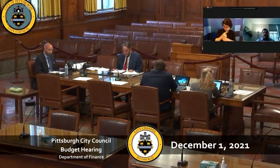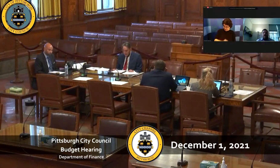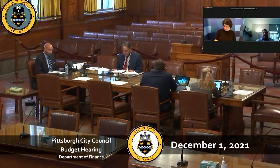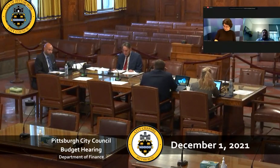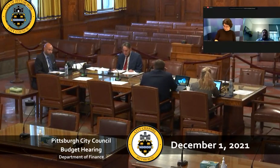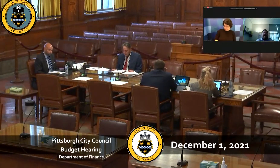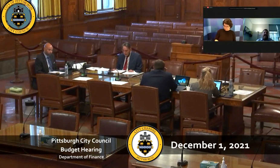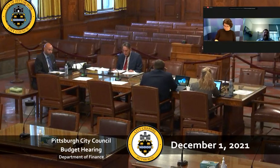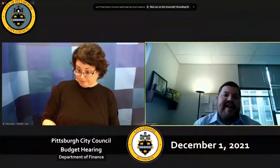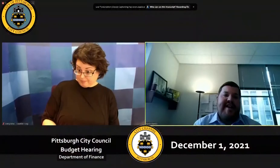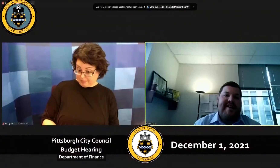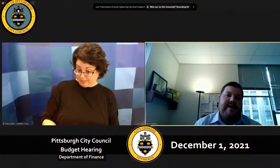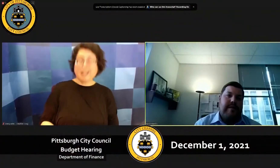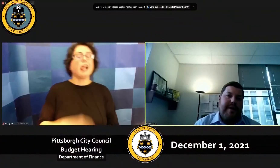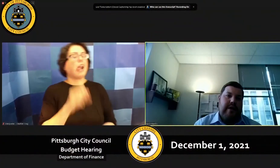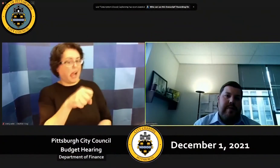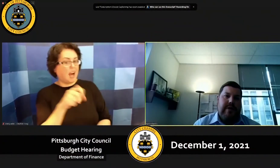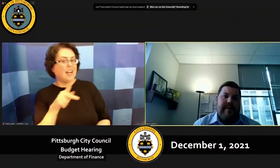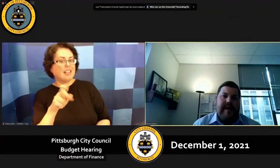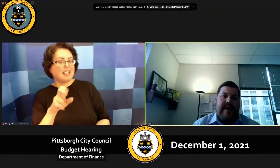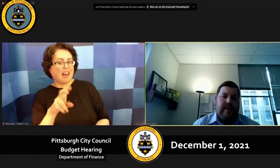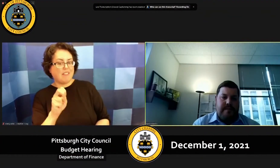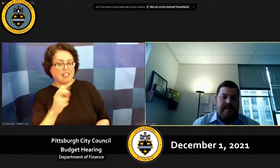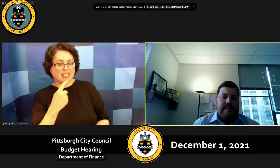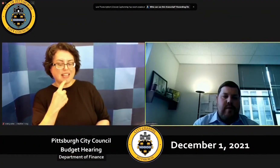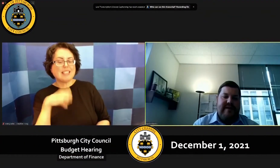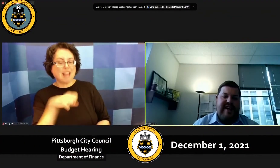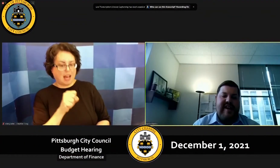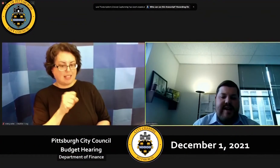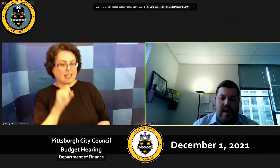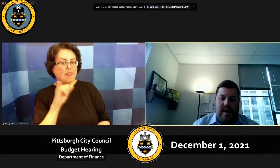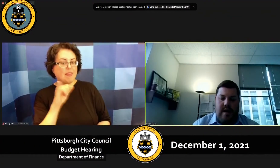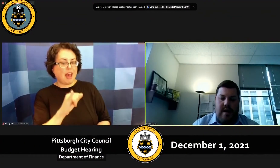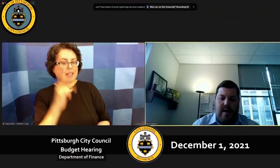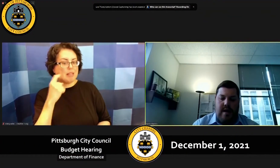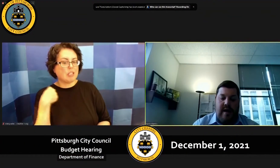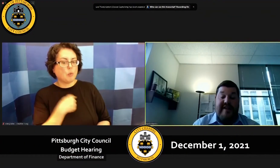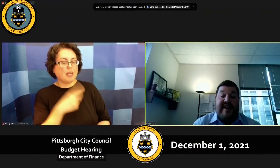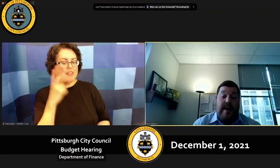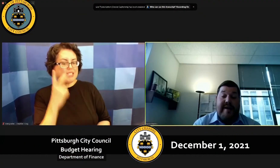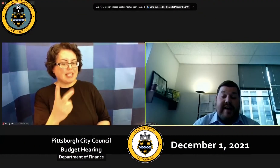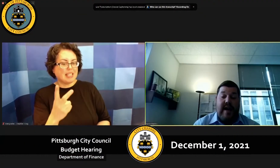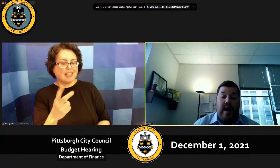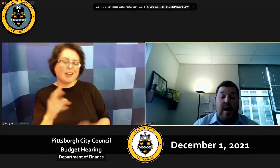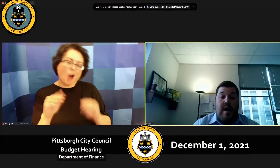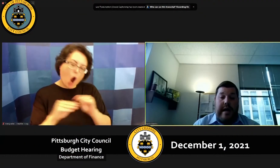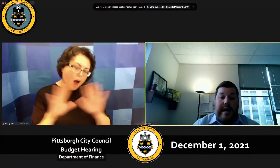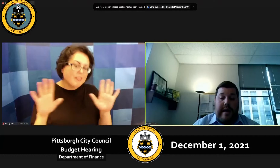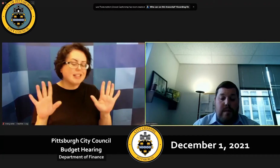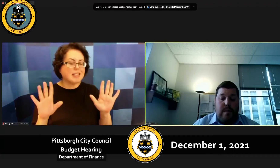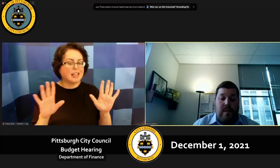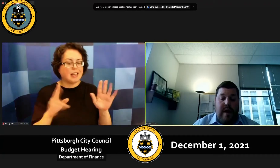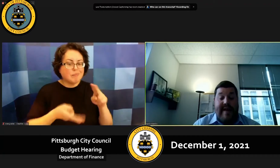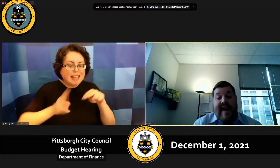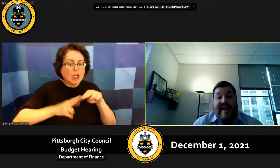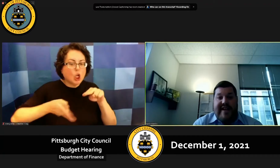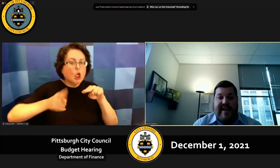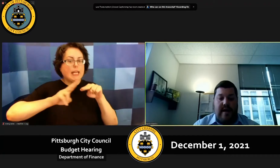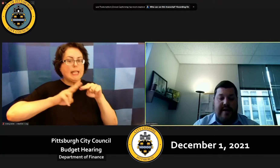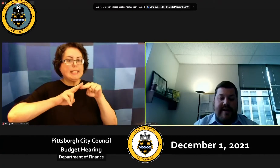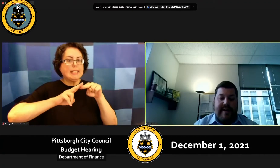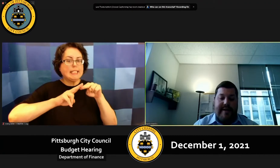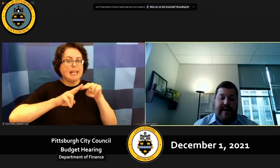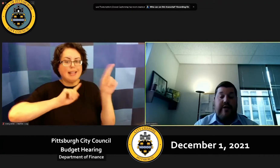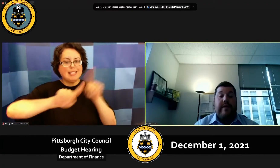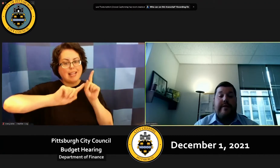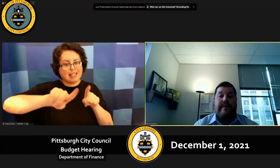yeah and that's due in large part that we you know we've seen uh obviously an uptick in um you know attendance uh like